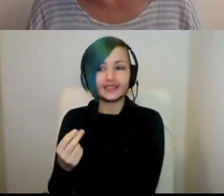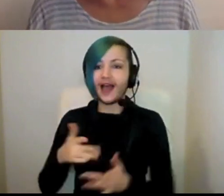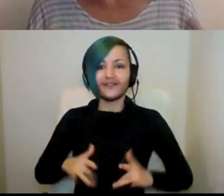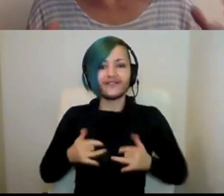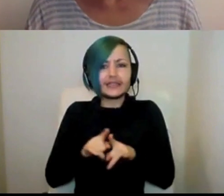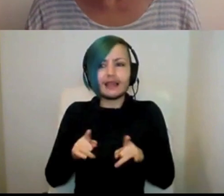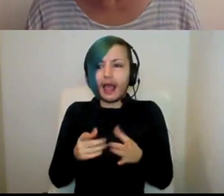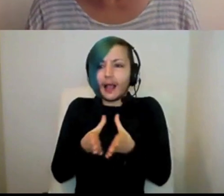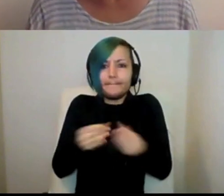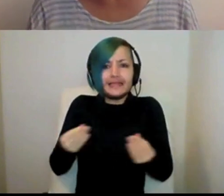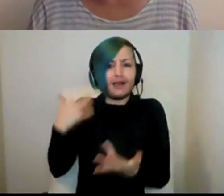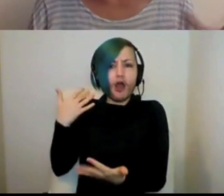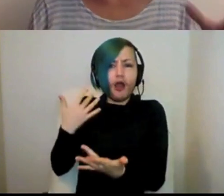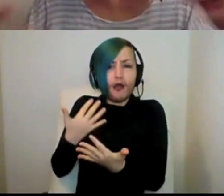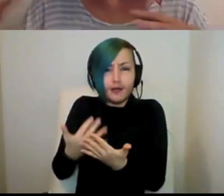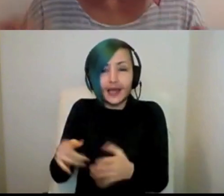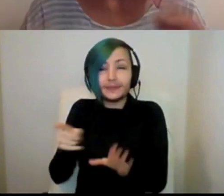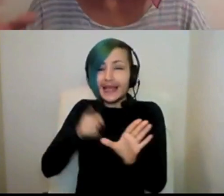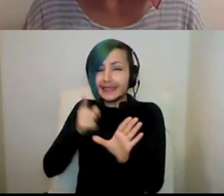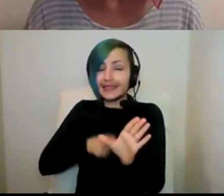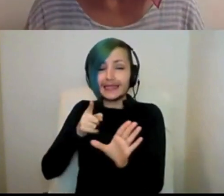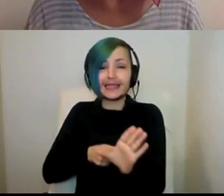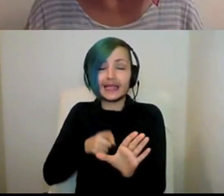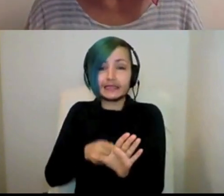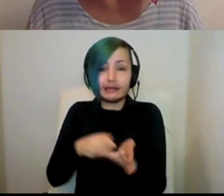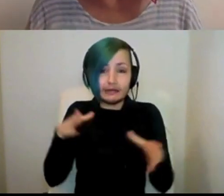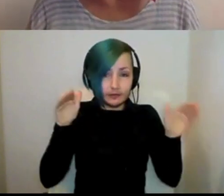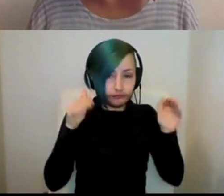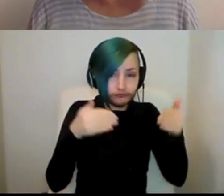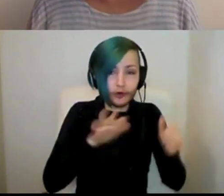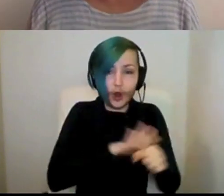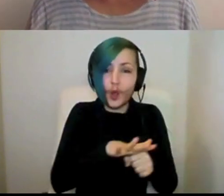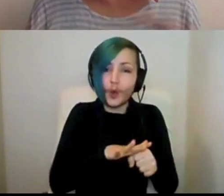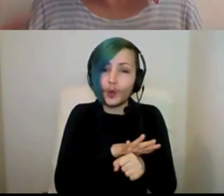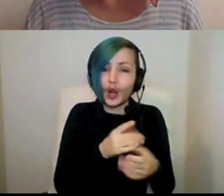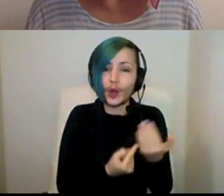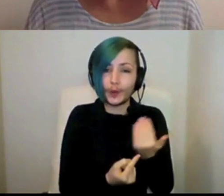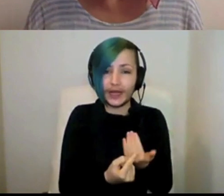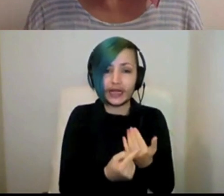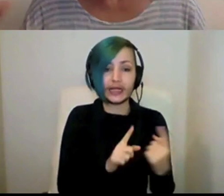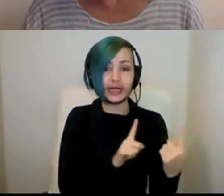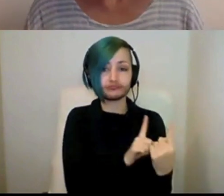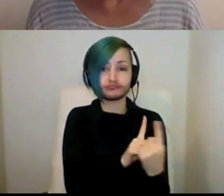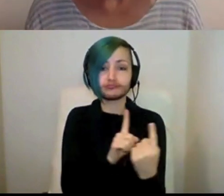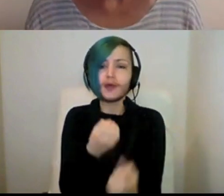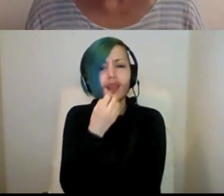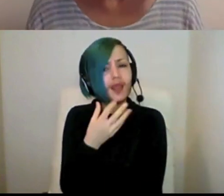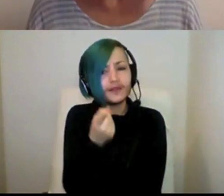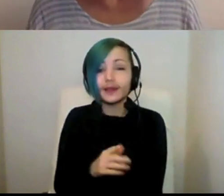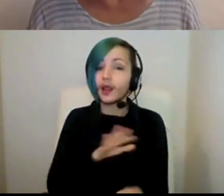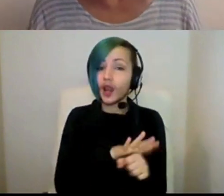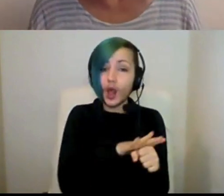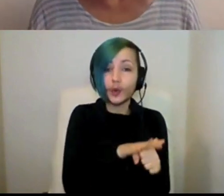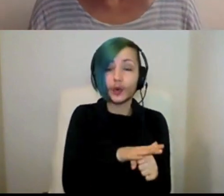It's like we've spent years just kind of doing stuff at a local level, meeting lots of lovely local people but who